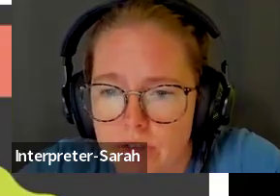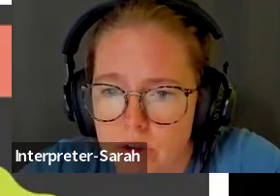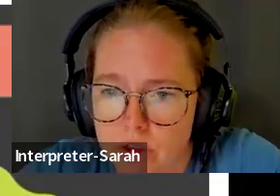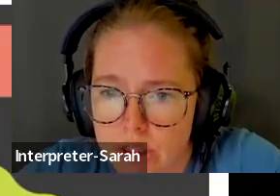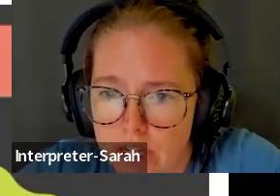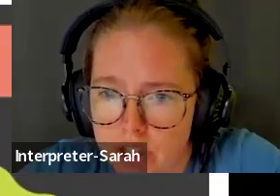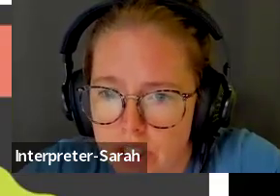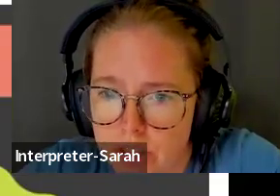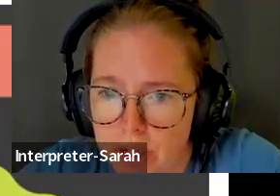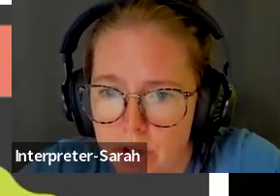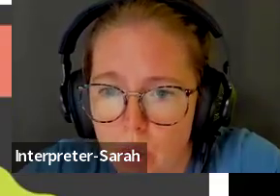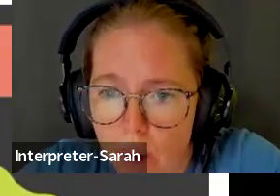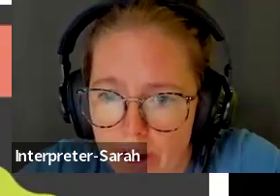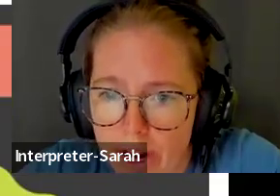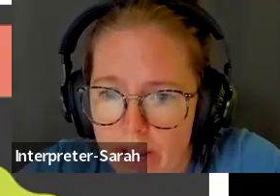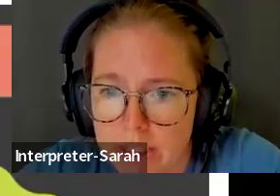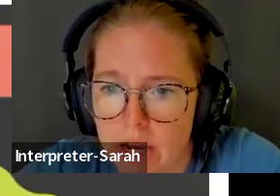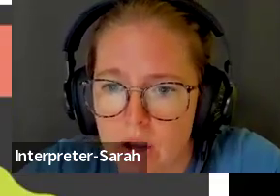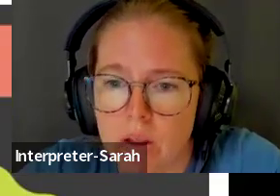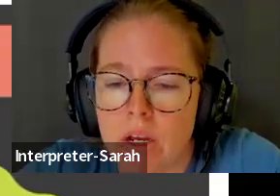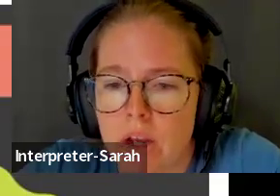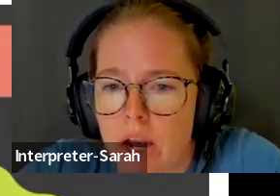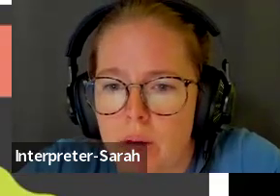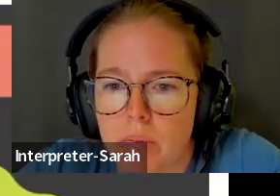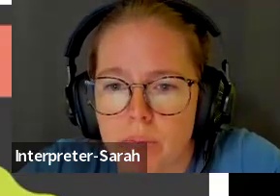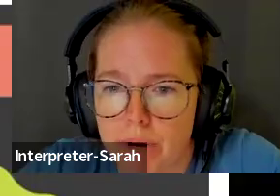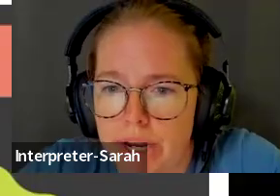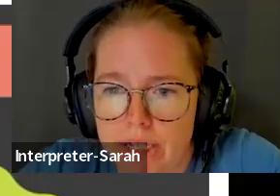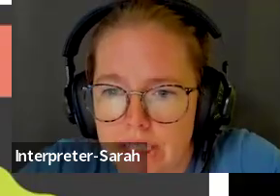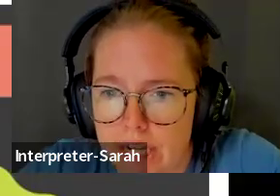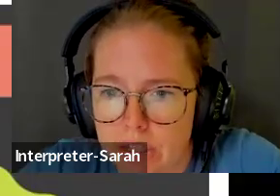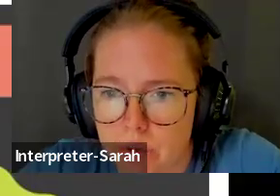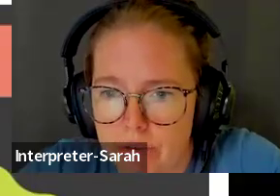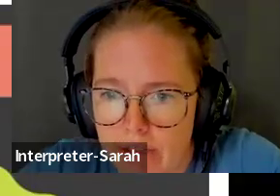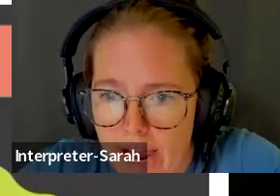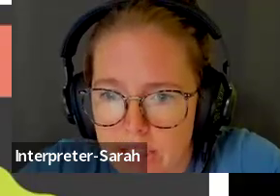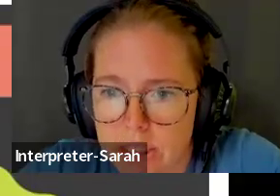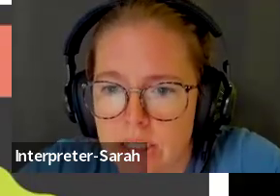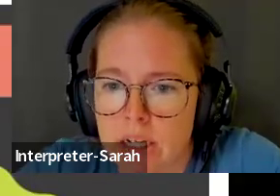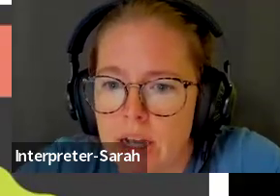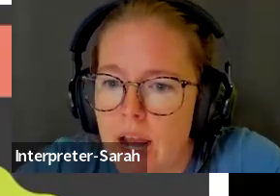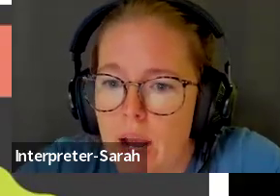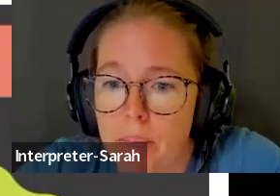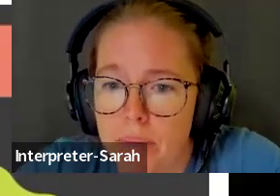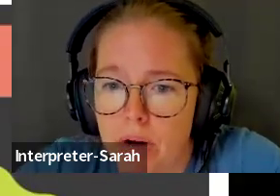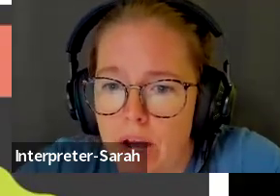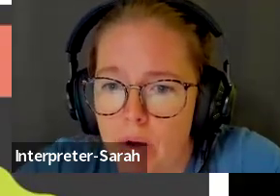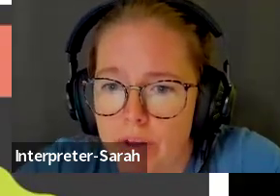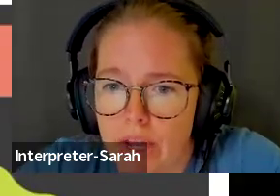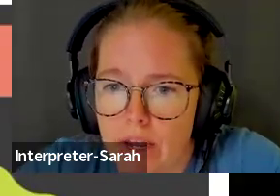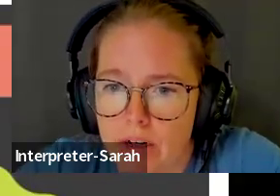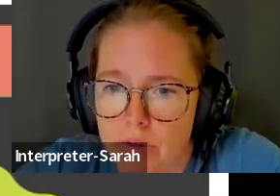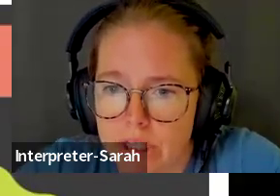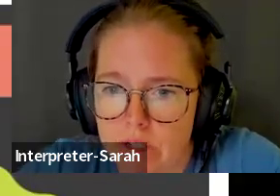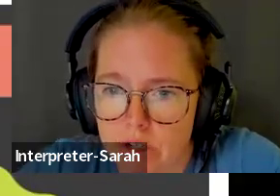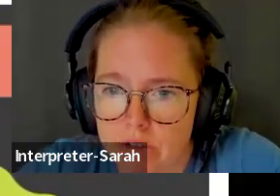they didn't have socialization to be able to acquire ASL, bringing in a CDI is great for that. Mental